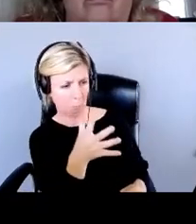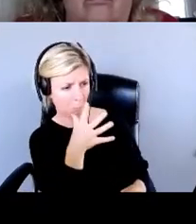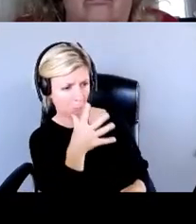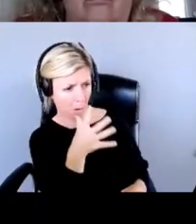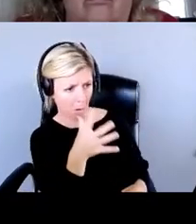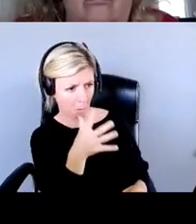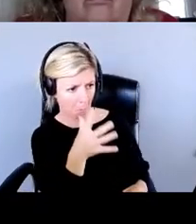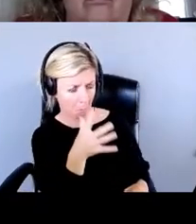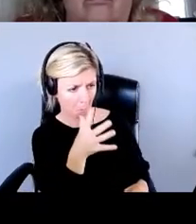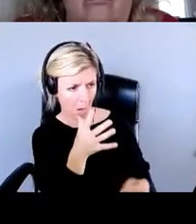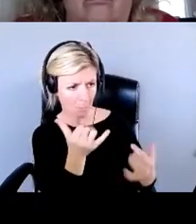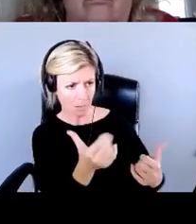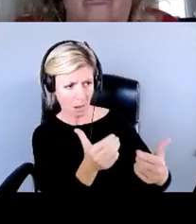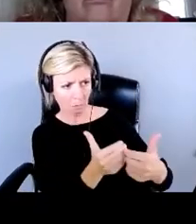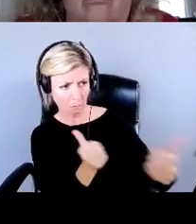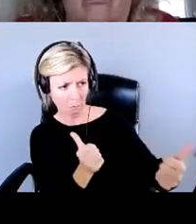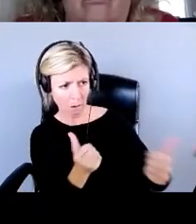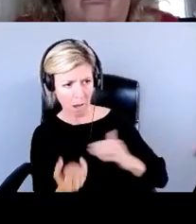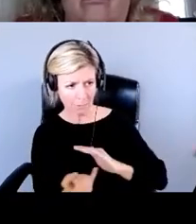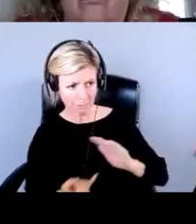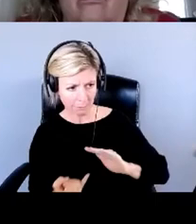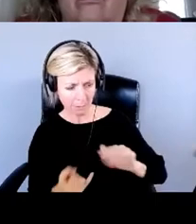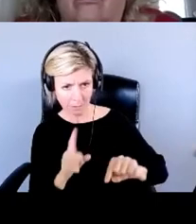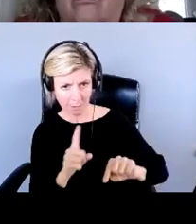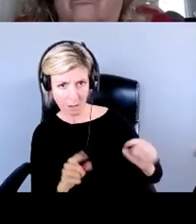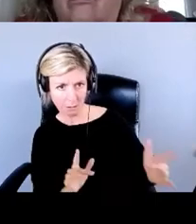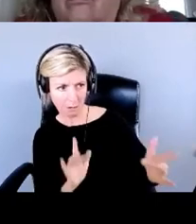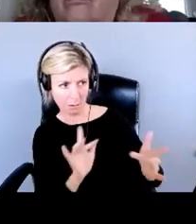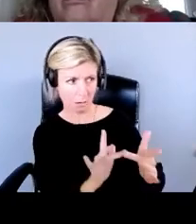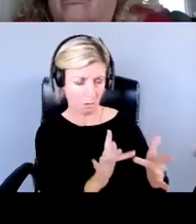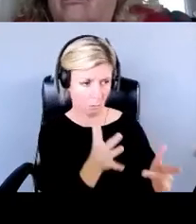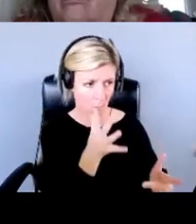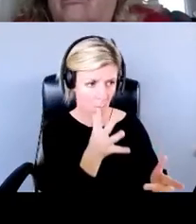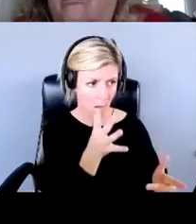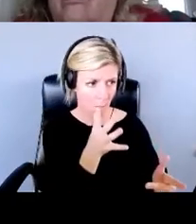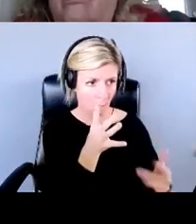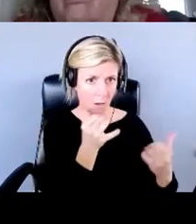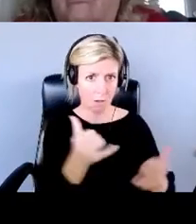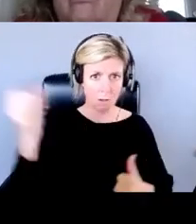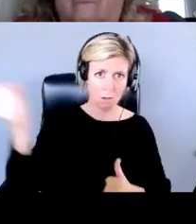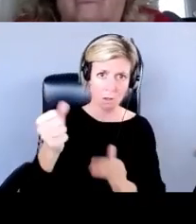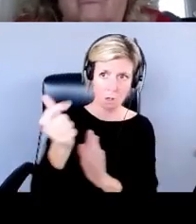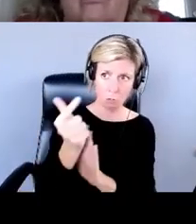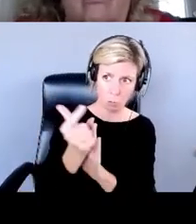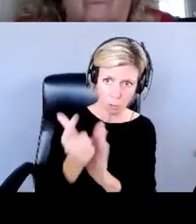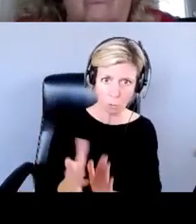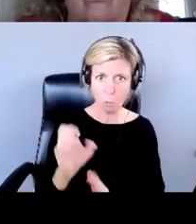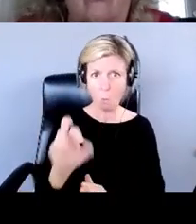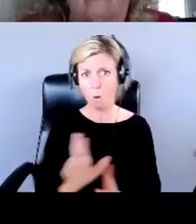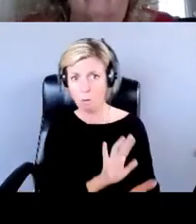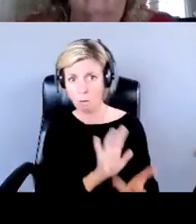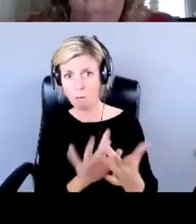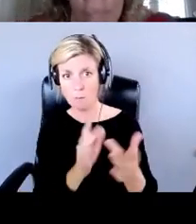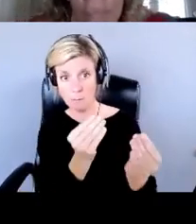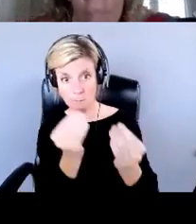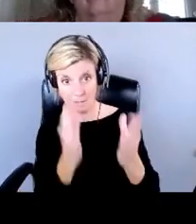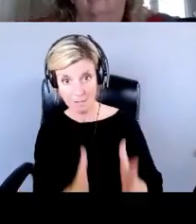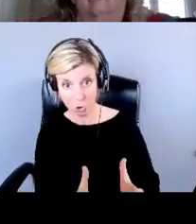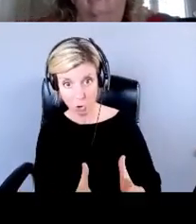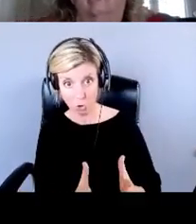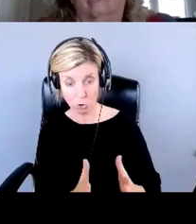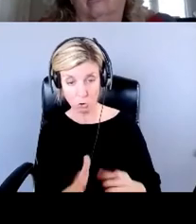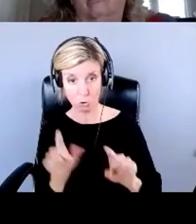that parent. And when they finally go, even on the advice of somebody like me, a mediator, who's hoping that